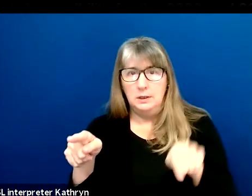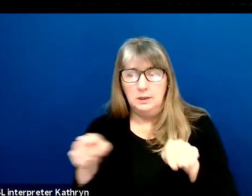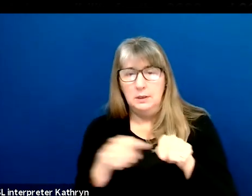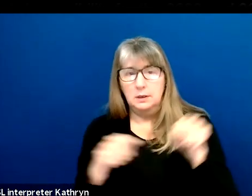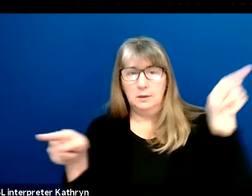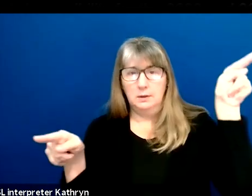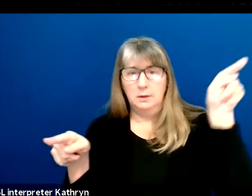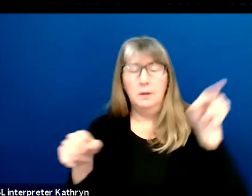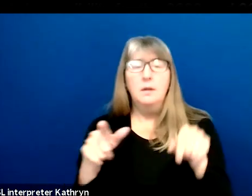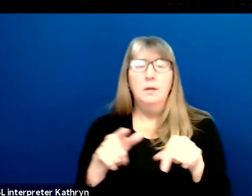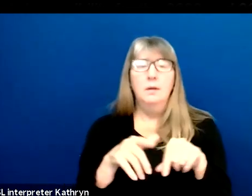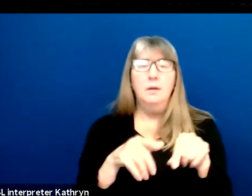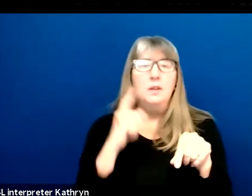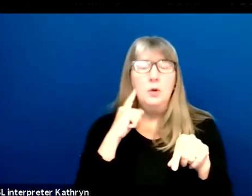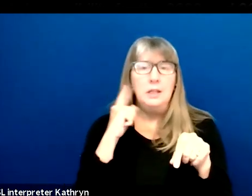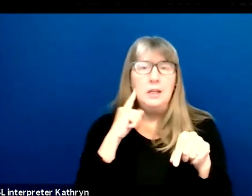plot.